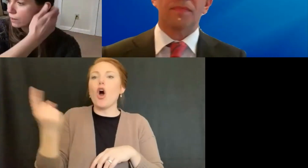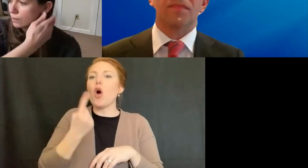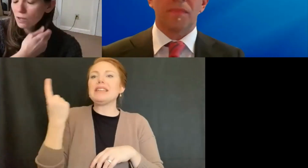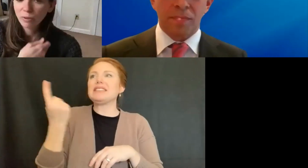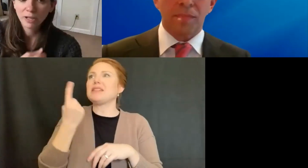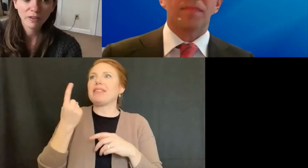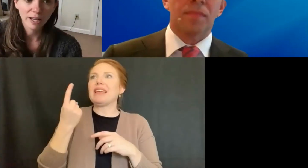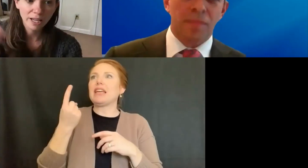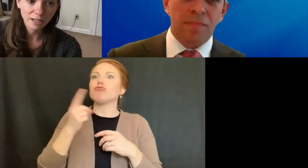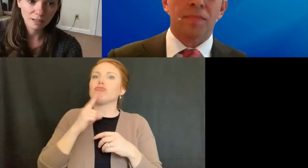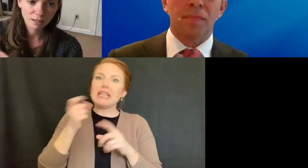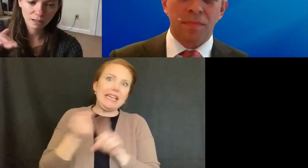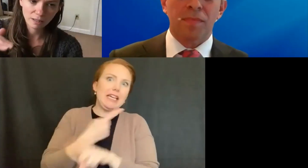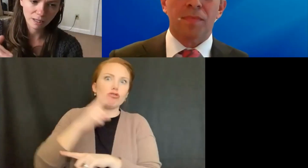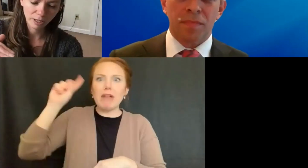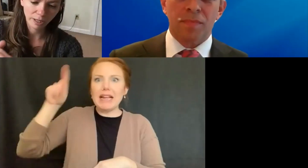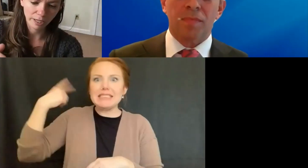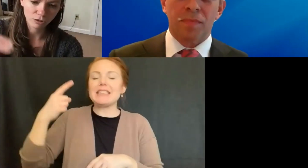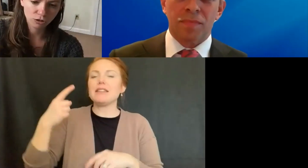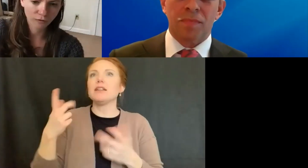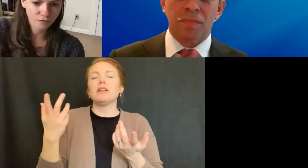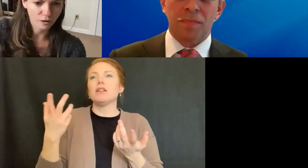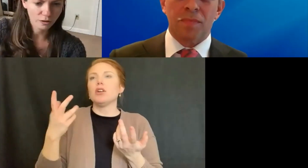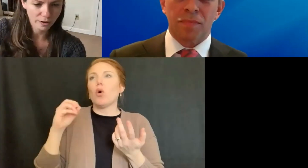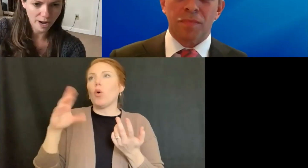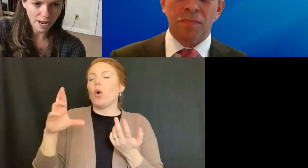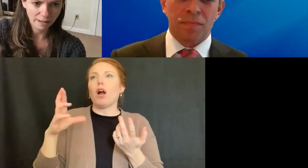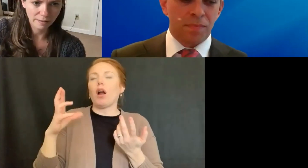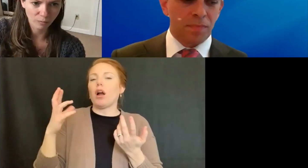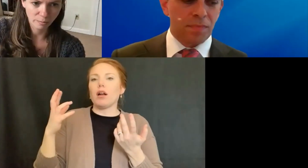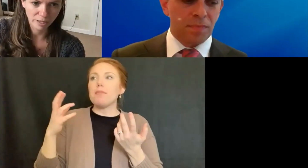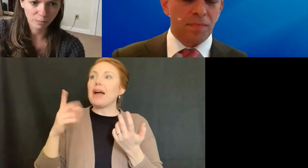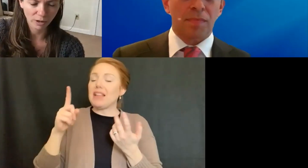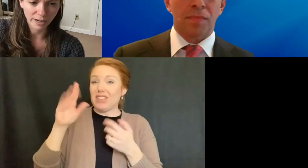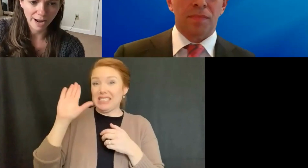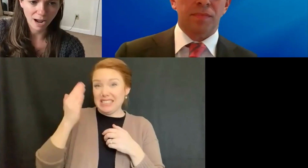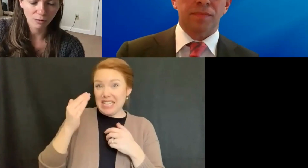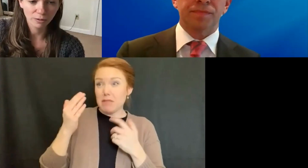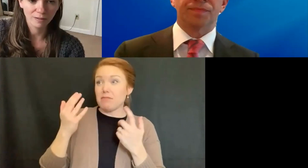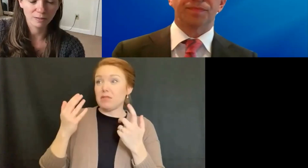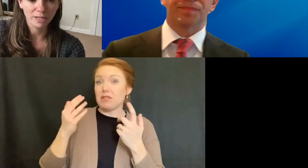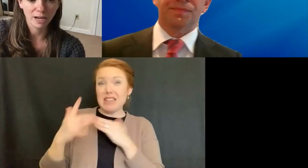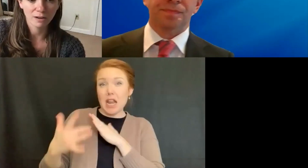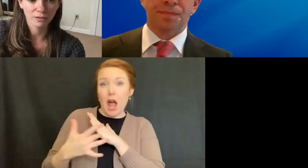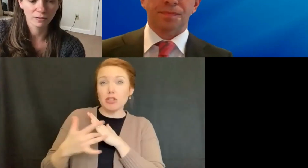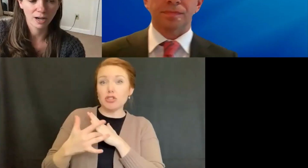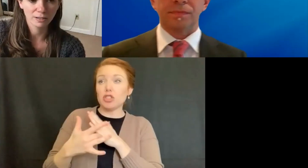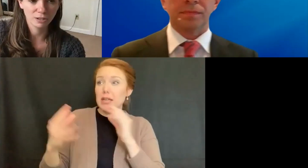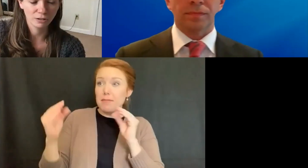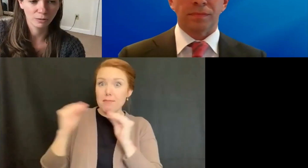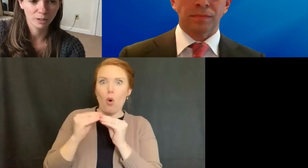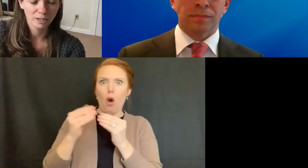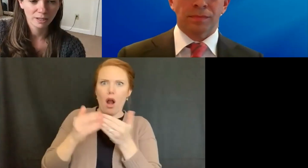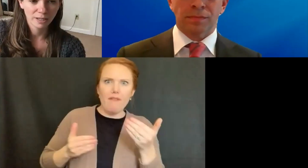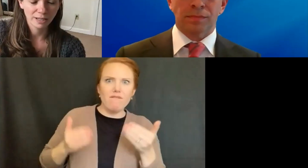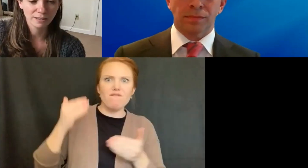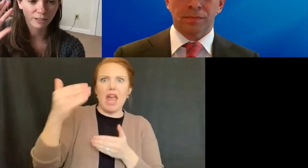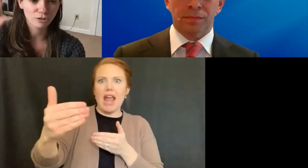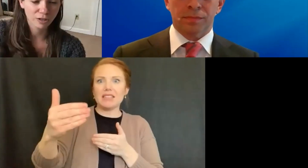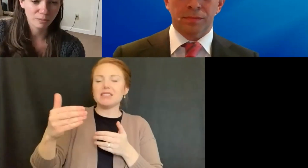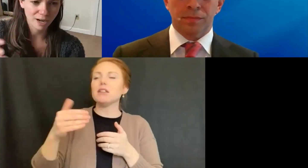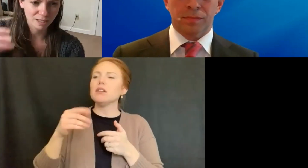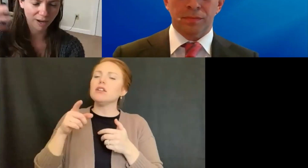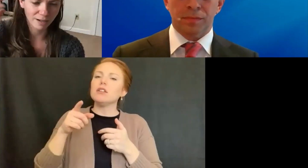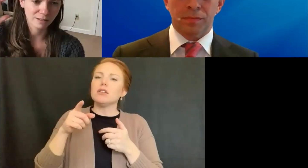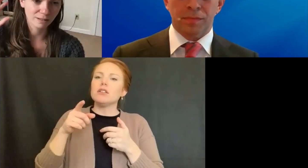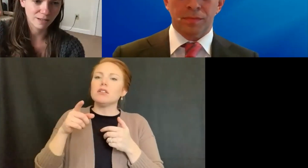out there, but if it is seeming like it's further ahead than where people are now, you have to be careful not to get into like